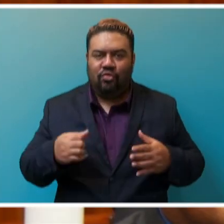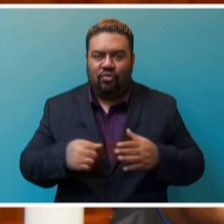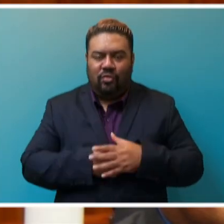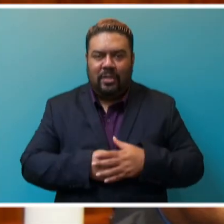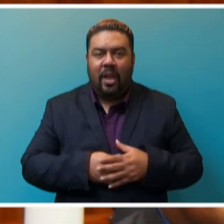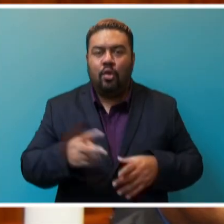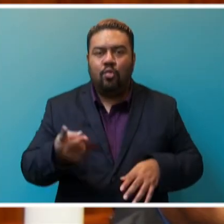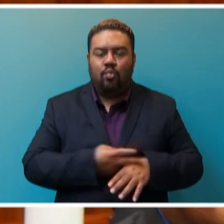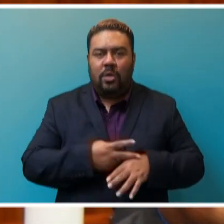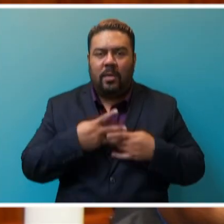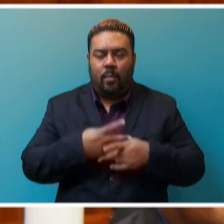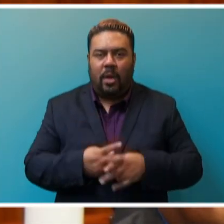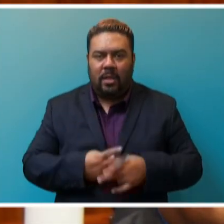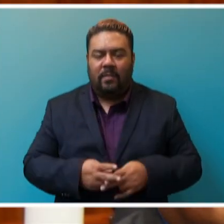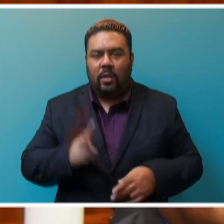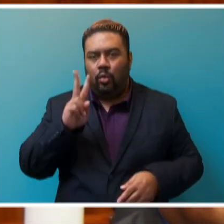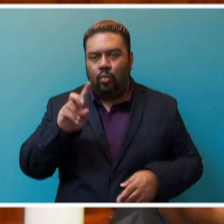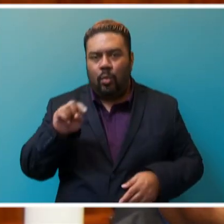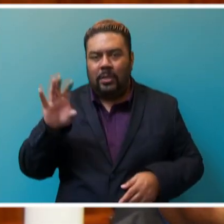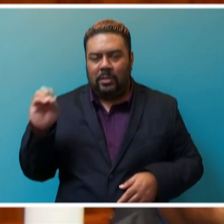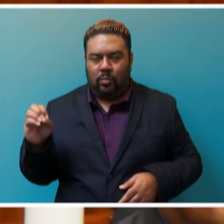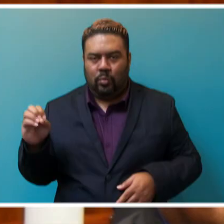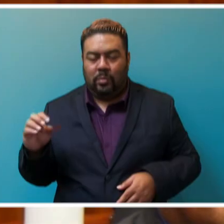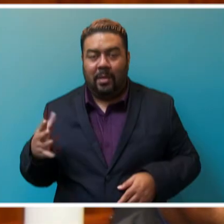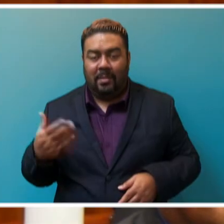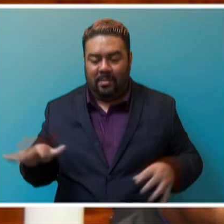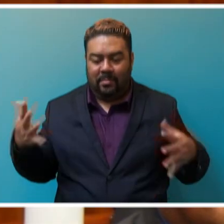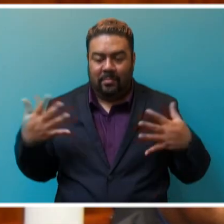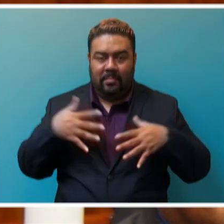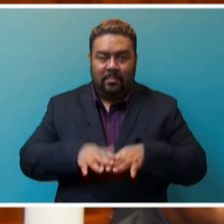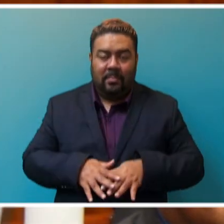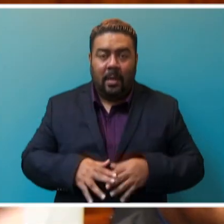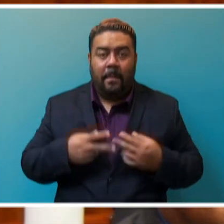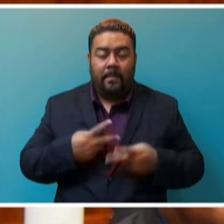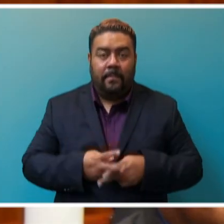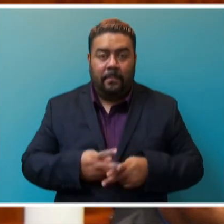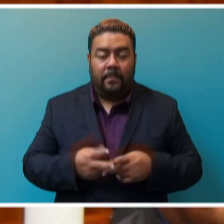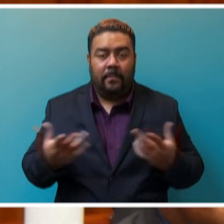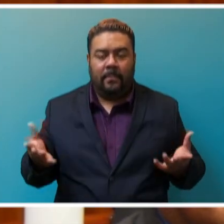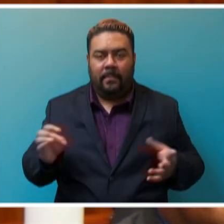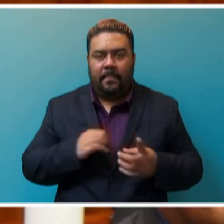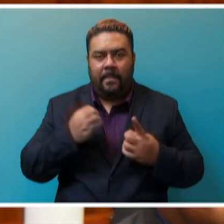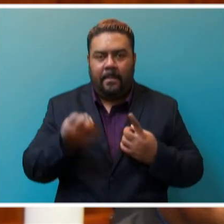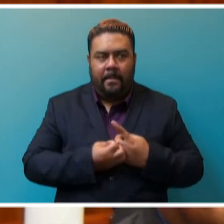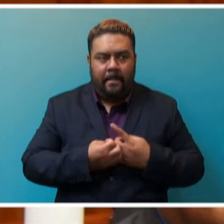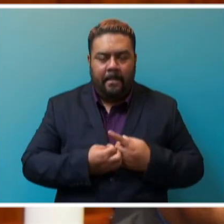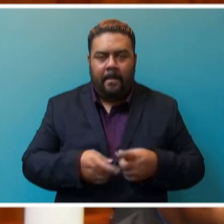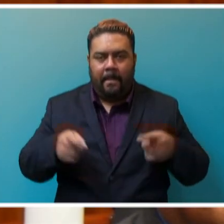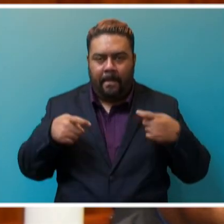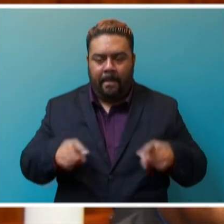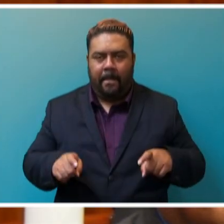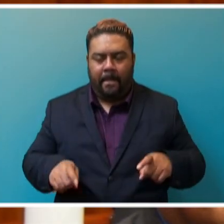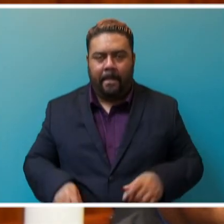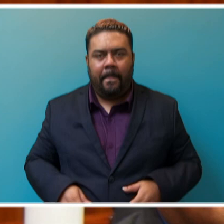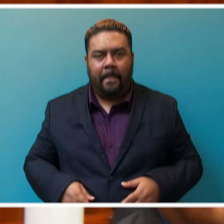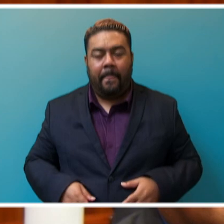Green Productivity 2.0, that integrates productivity and environmental sustainability.